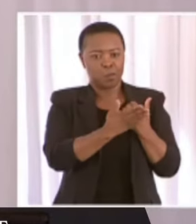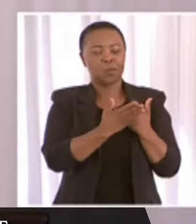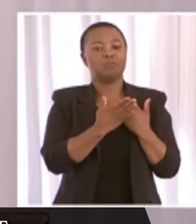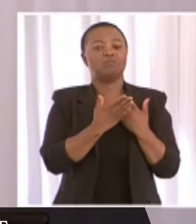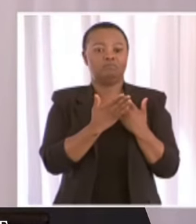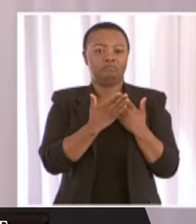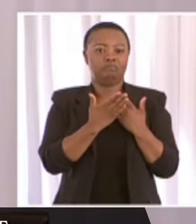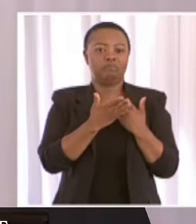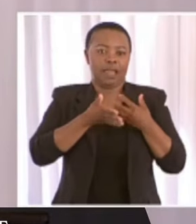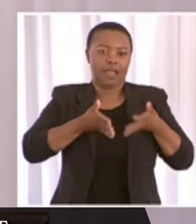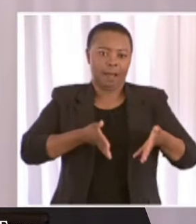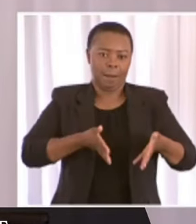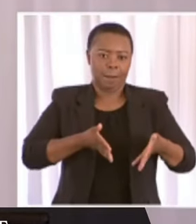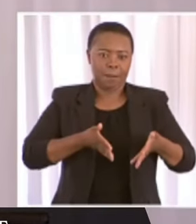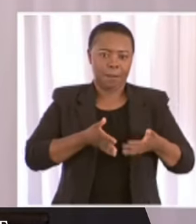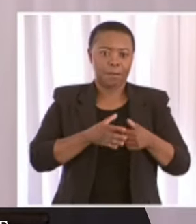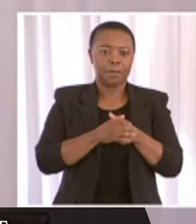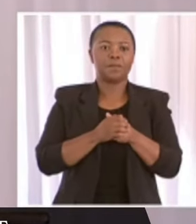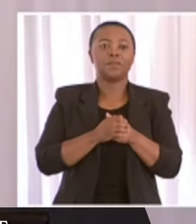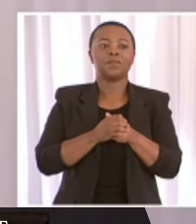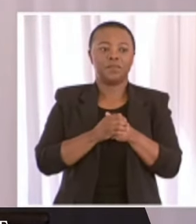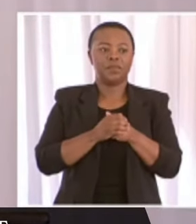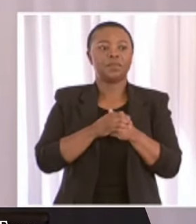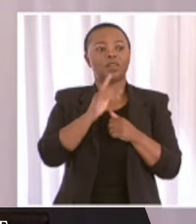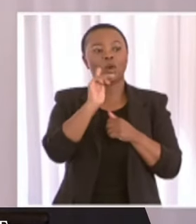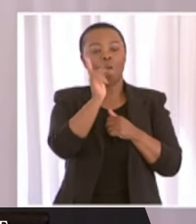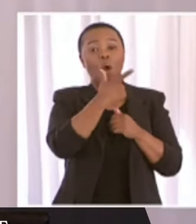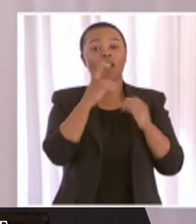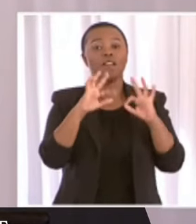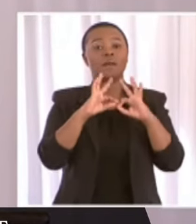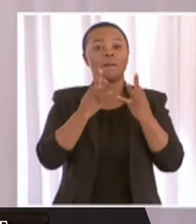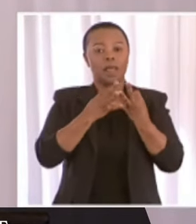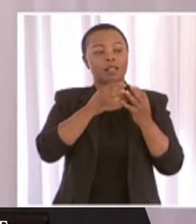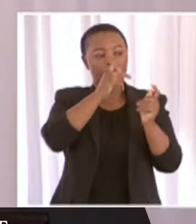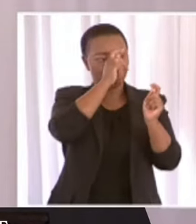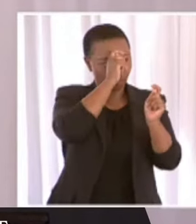here. Let me acknowledge all of them present.